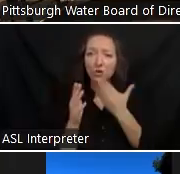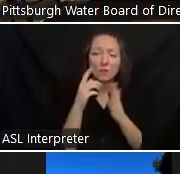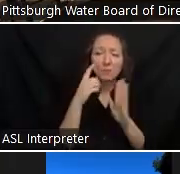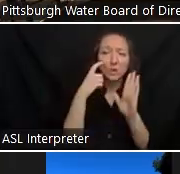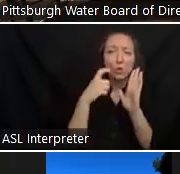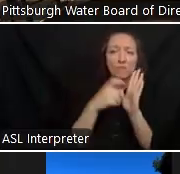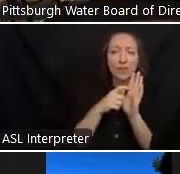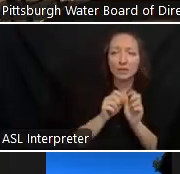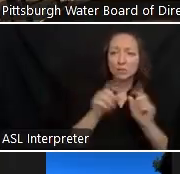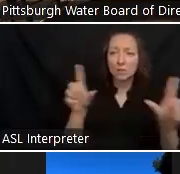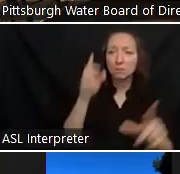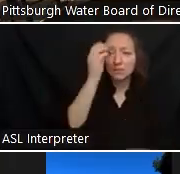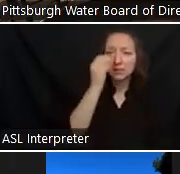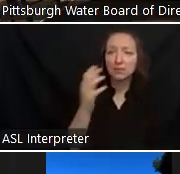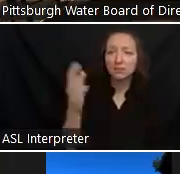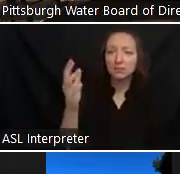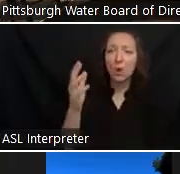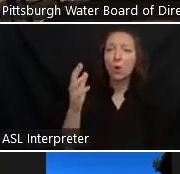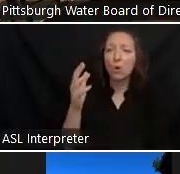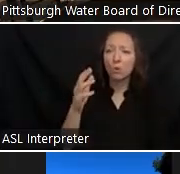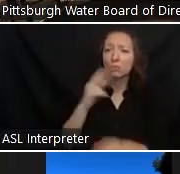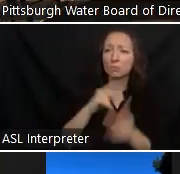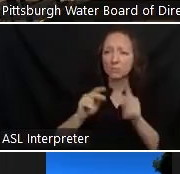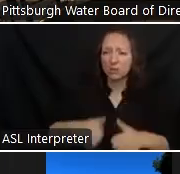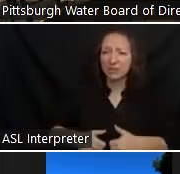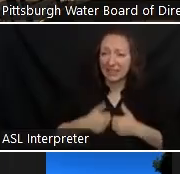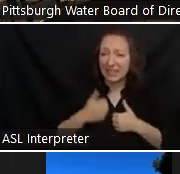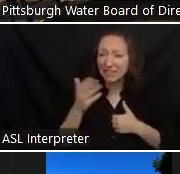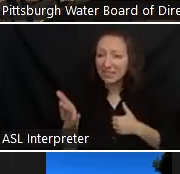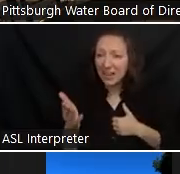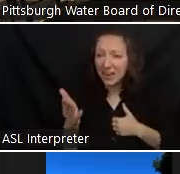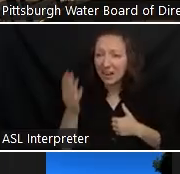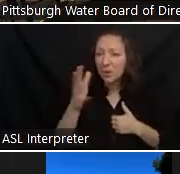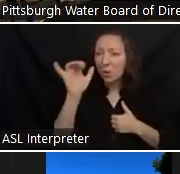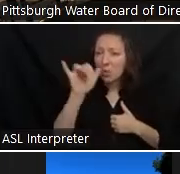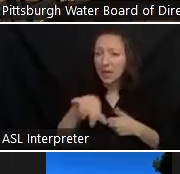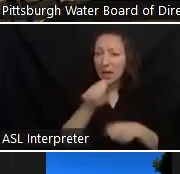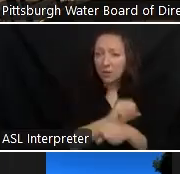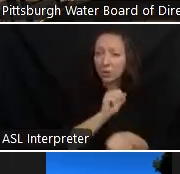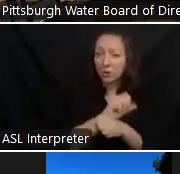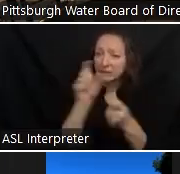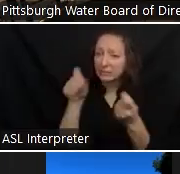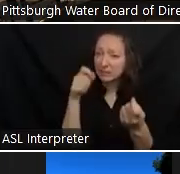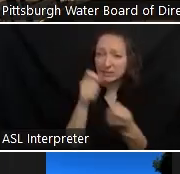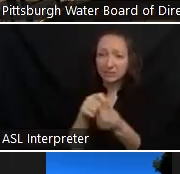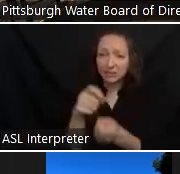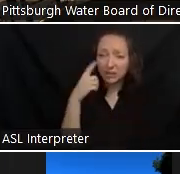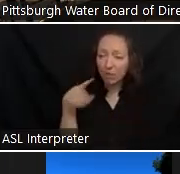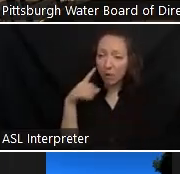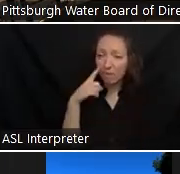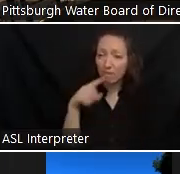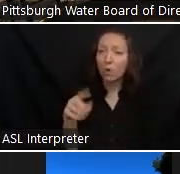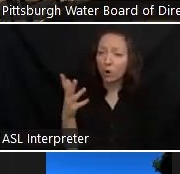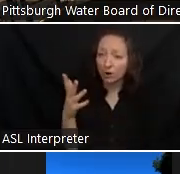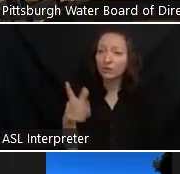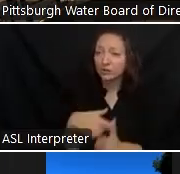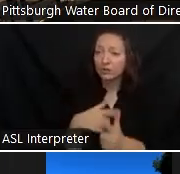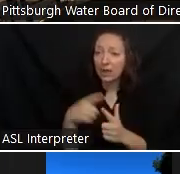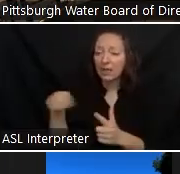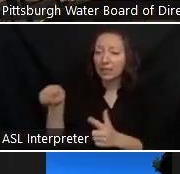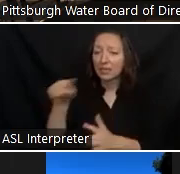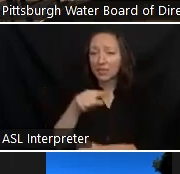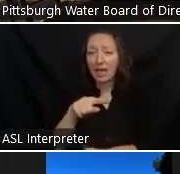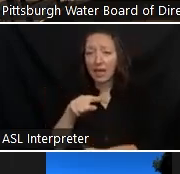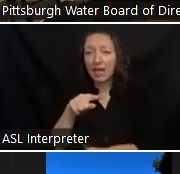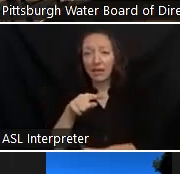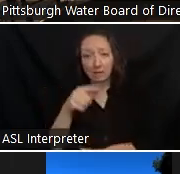neighborhood of what the work is kind of designated for, what the vision is